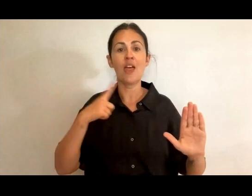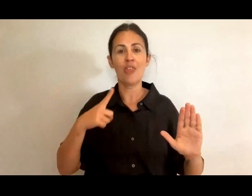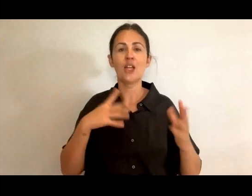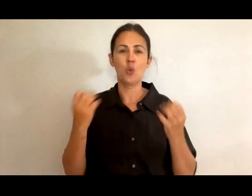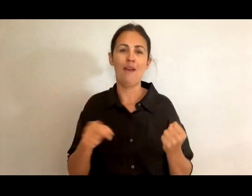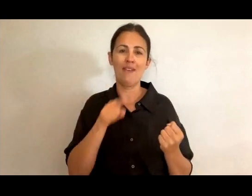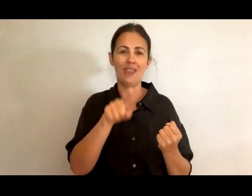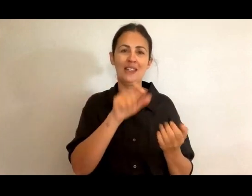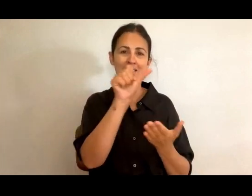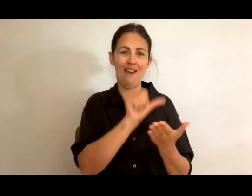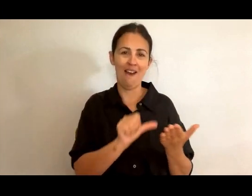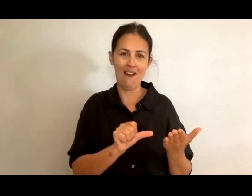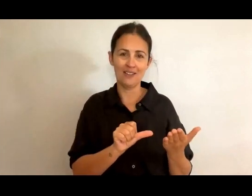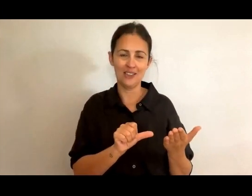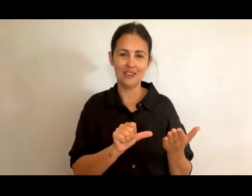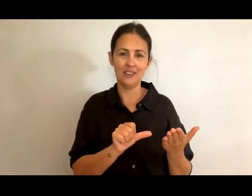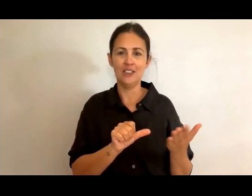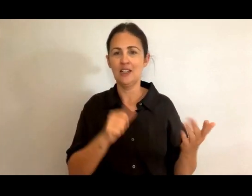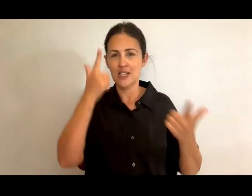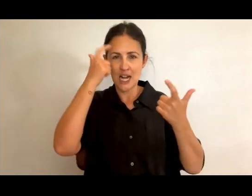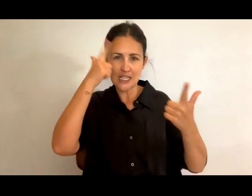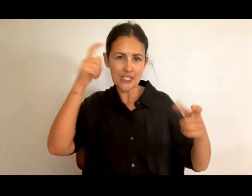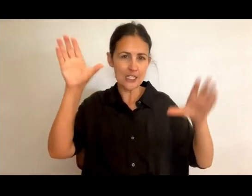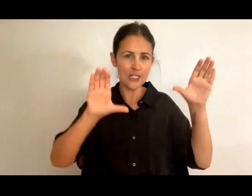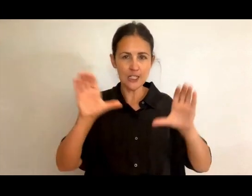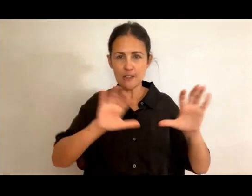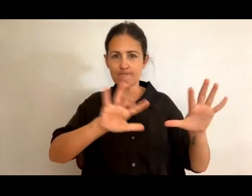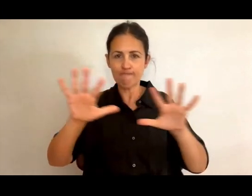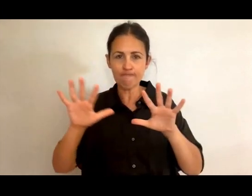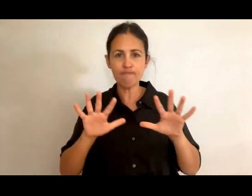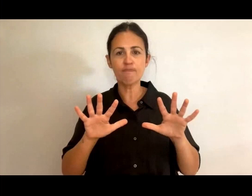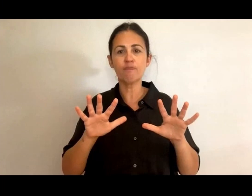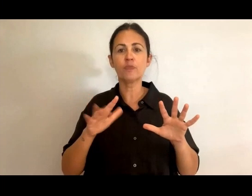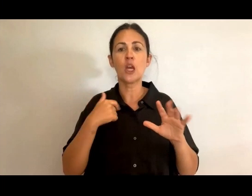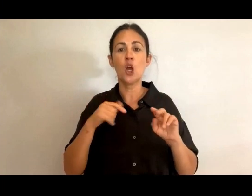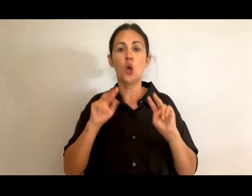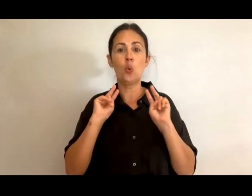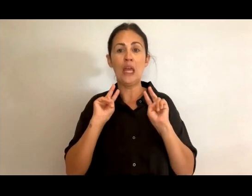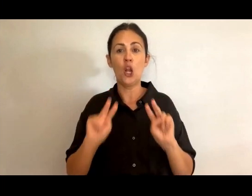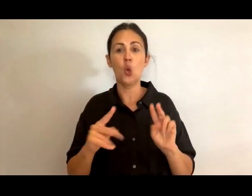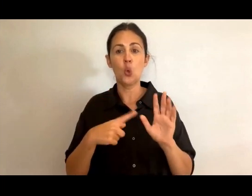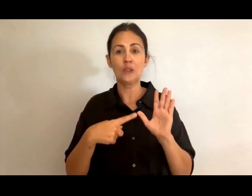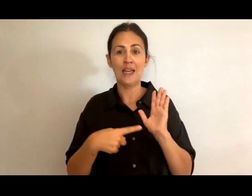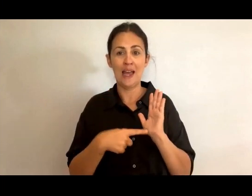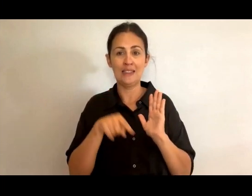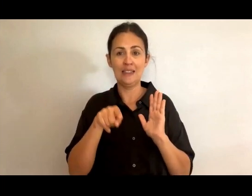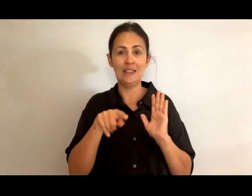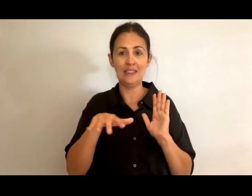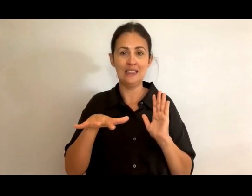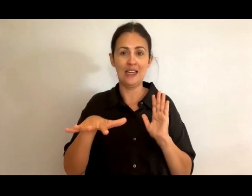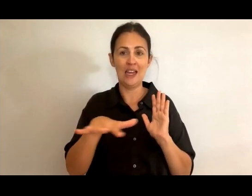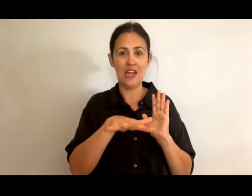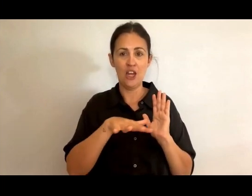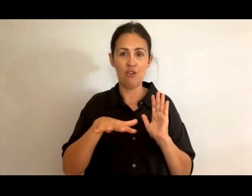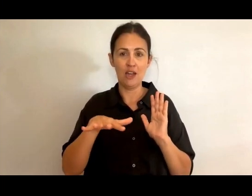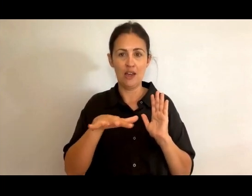it further and we looked at the Coolaman, and we're actually lucky enough to look at some of the resources at Melbourne